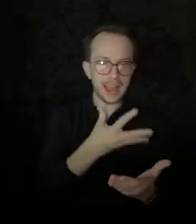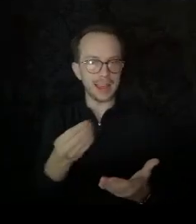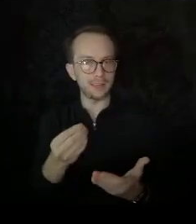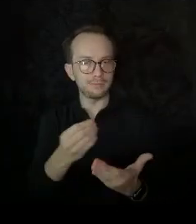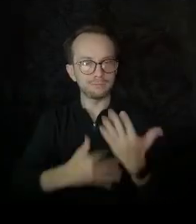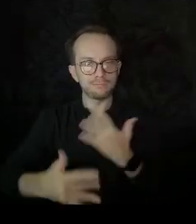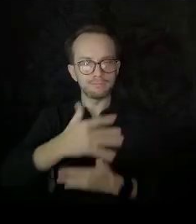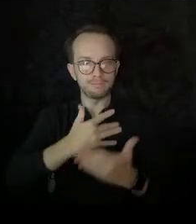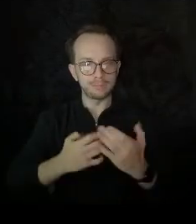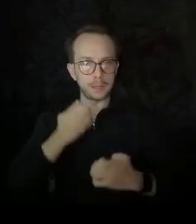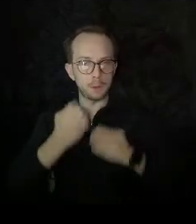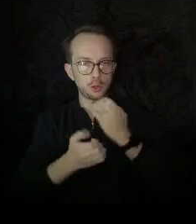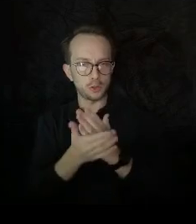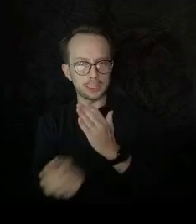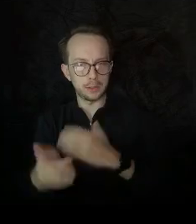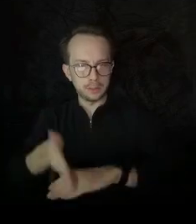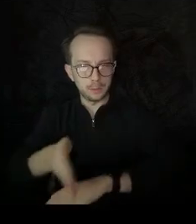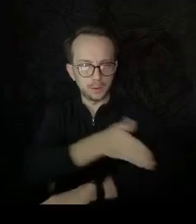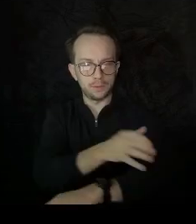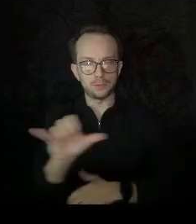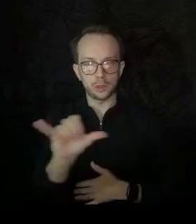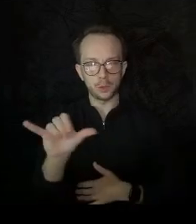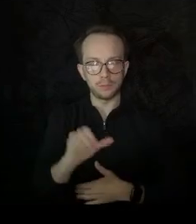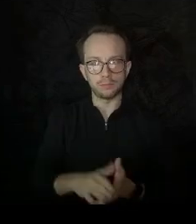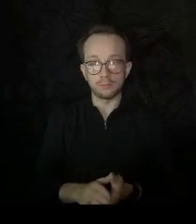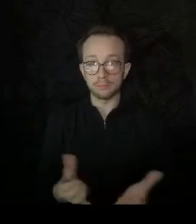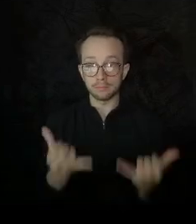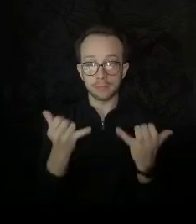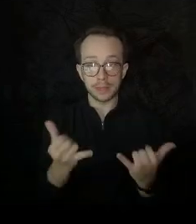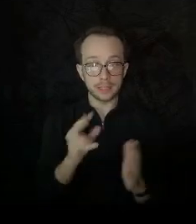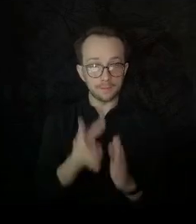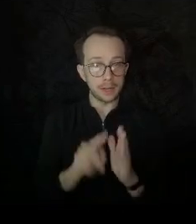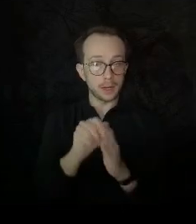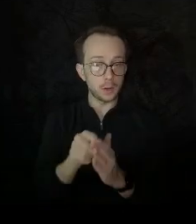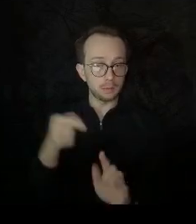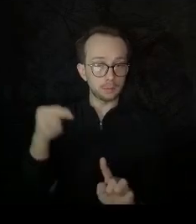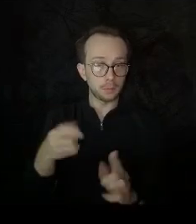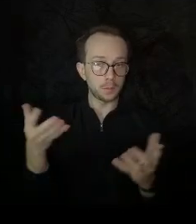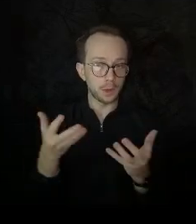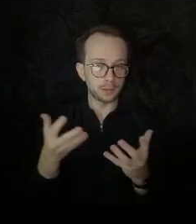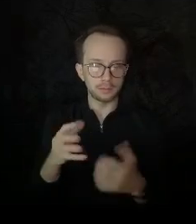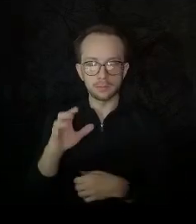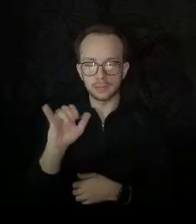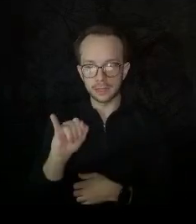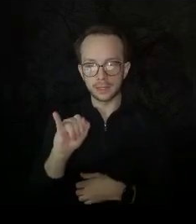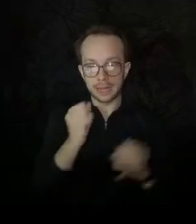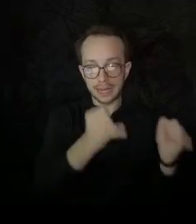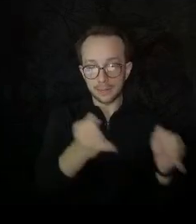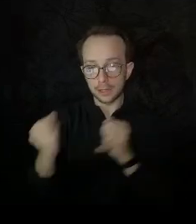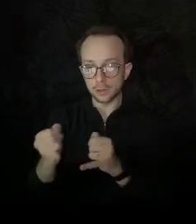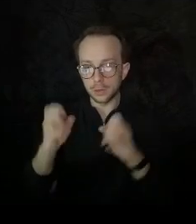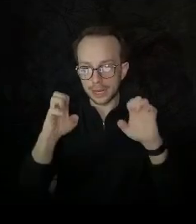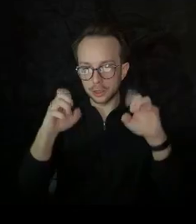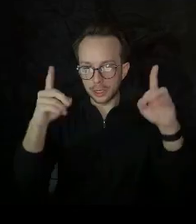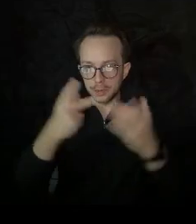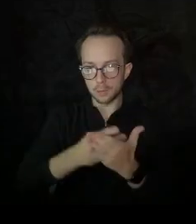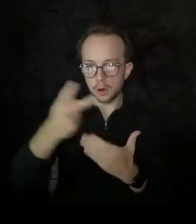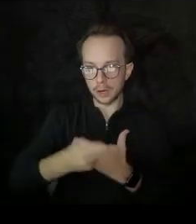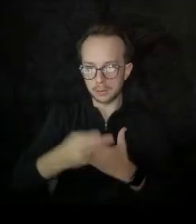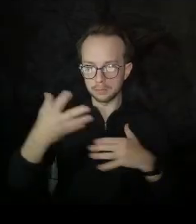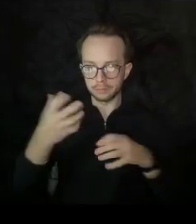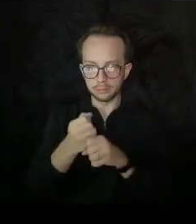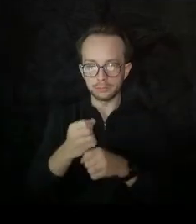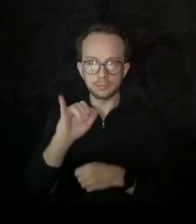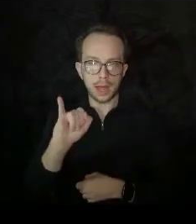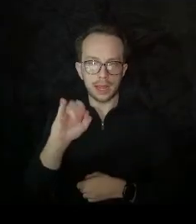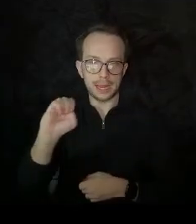skills. In this episode, we will be learning about the Individual Education Program, or IEP.